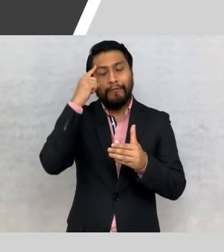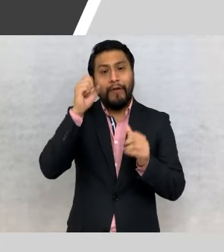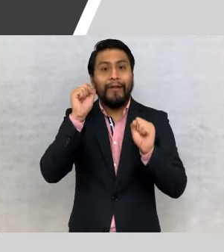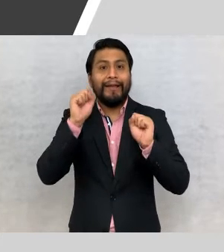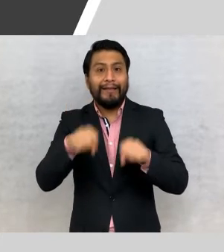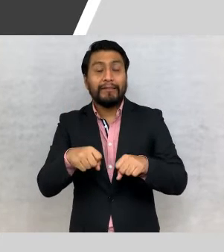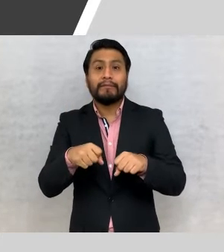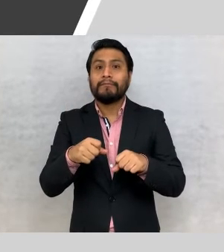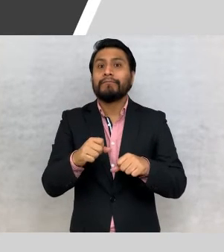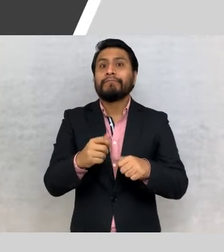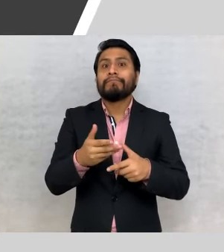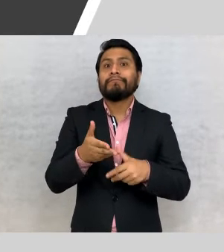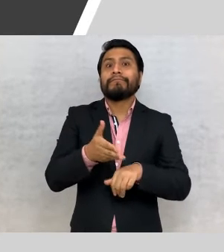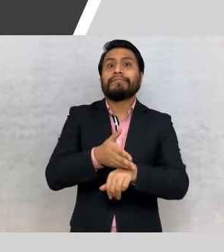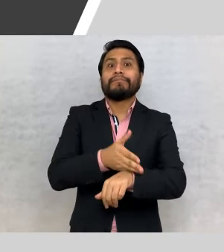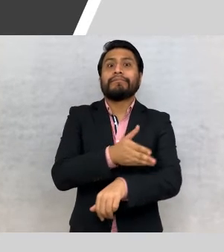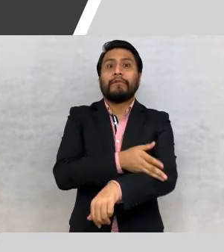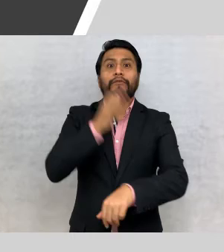future communist.